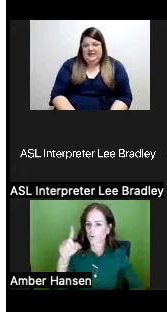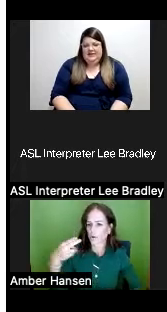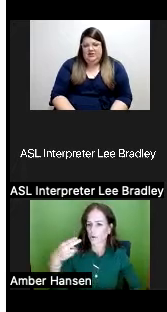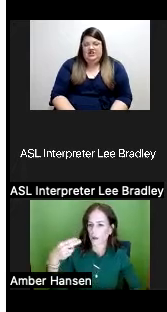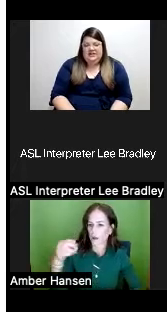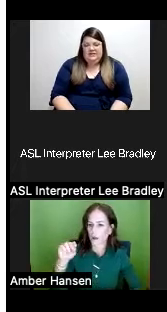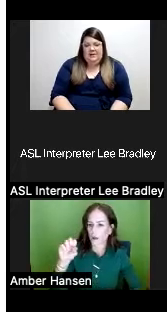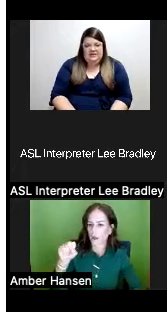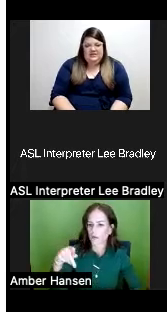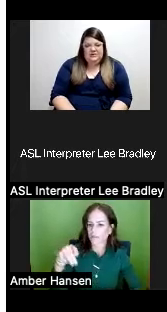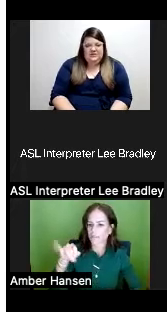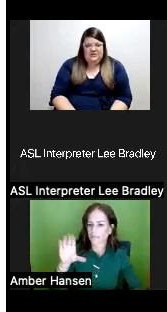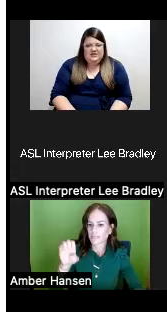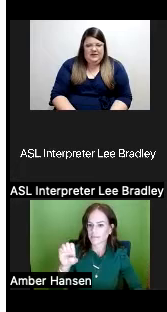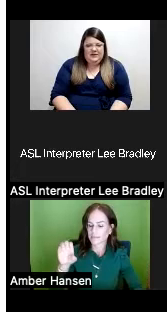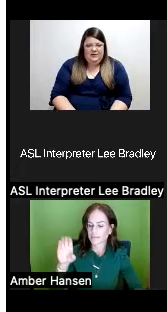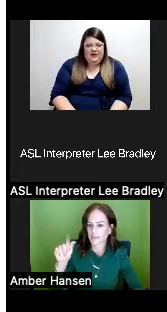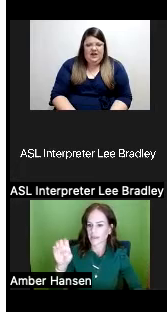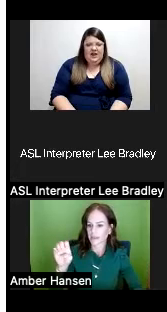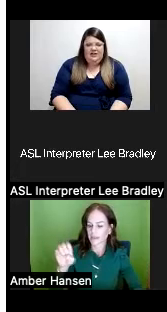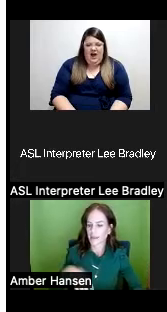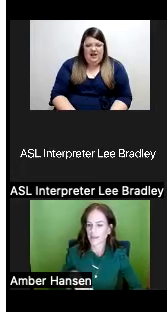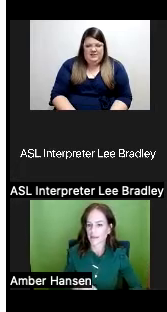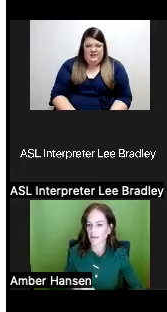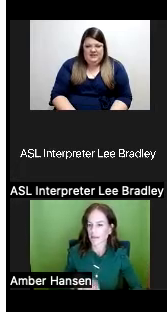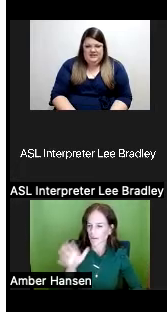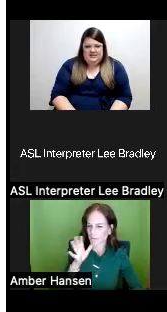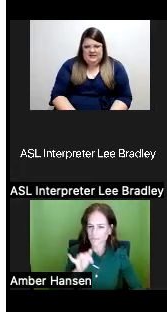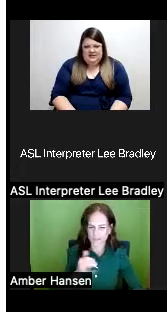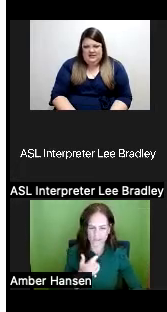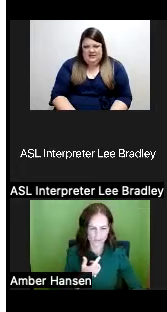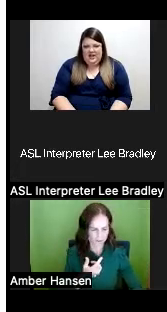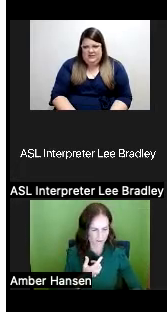said, or she said, "Mom, what's the recipe for the hospice